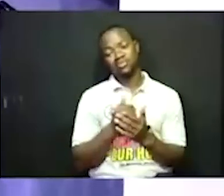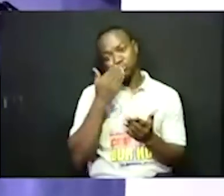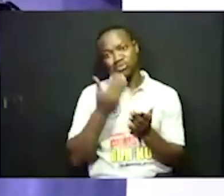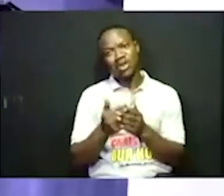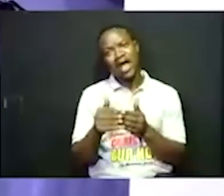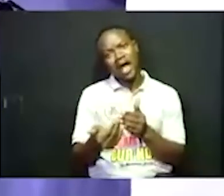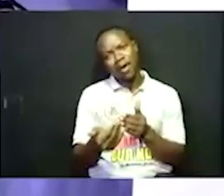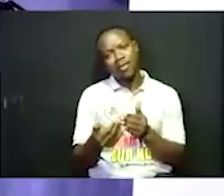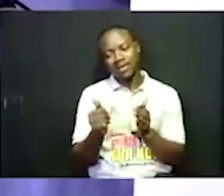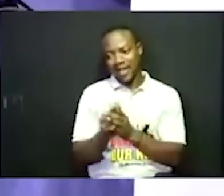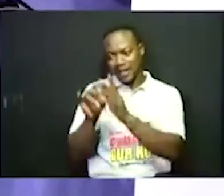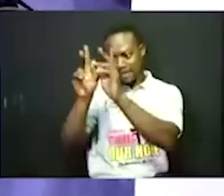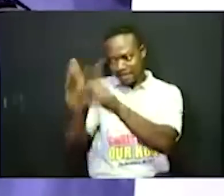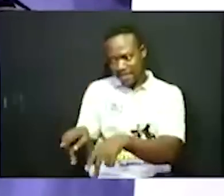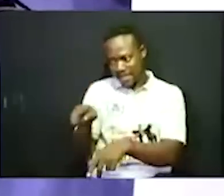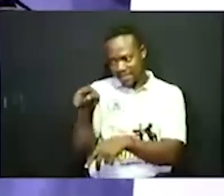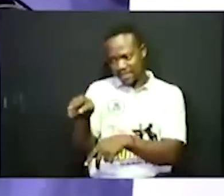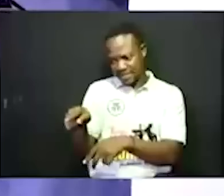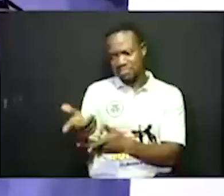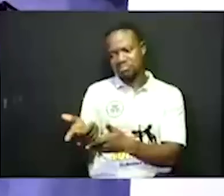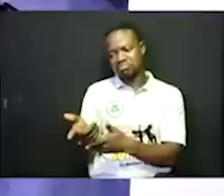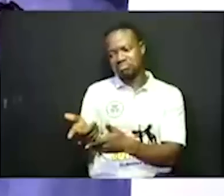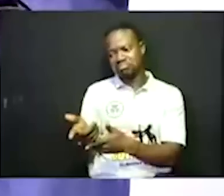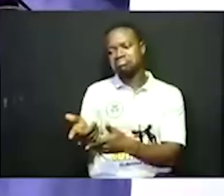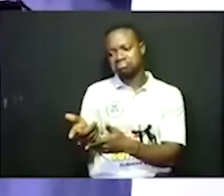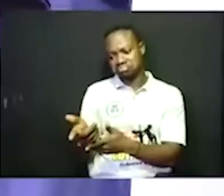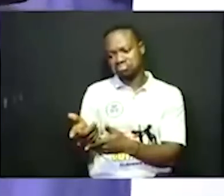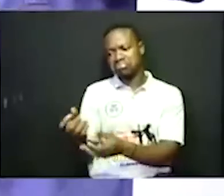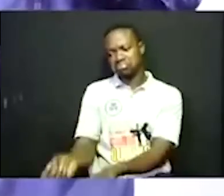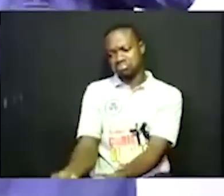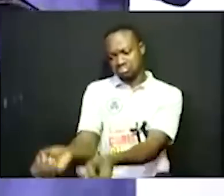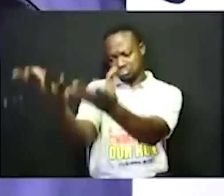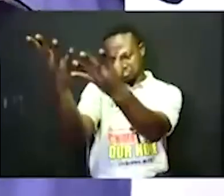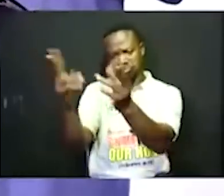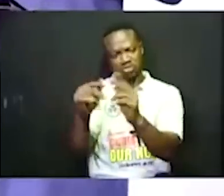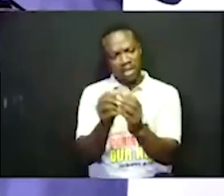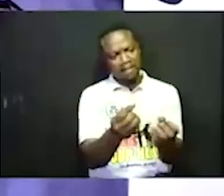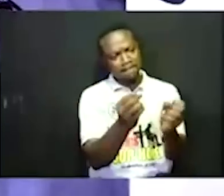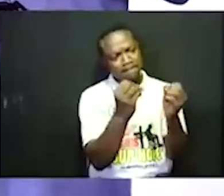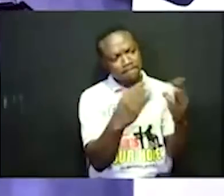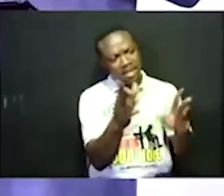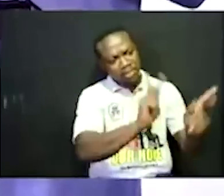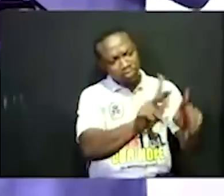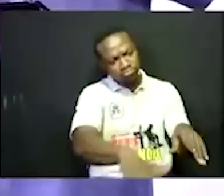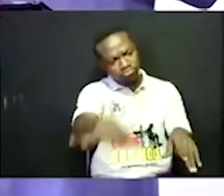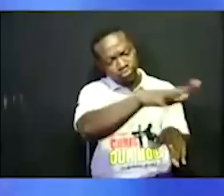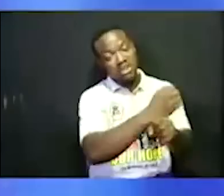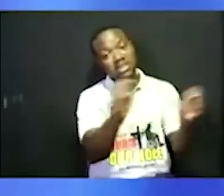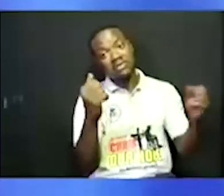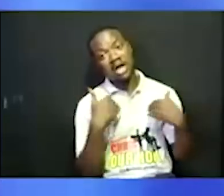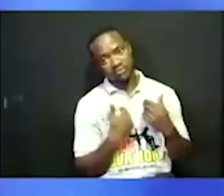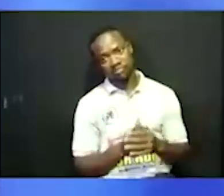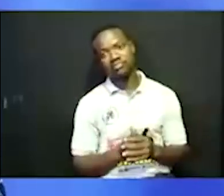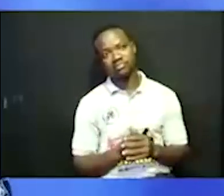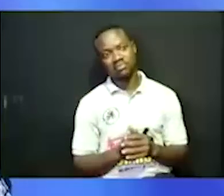For one person to be sacrificed to save the many. That was how we